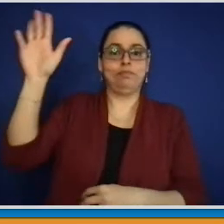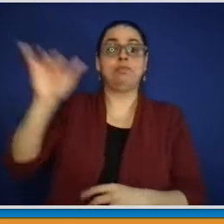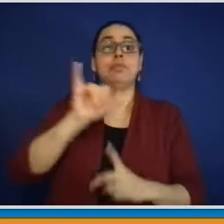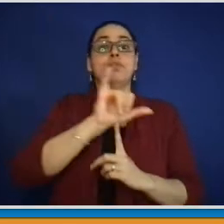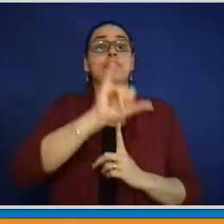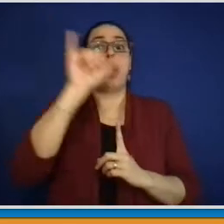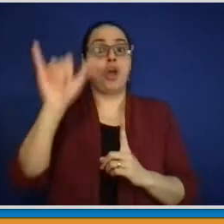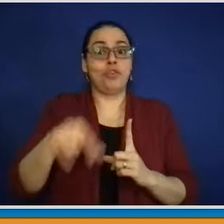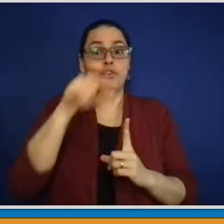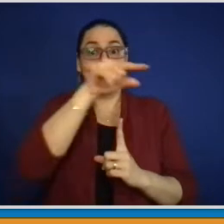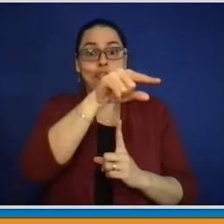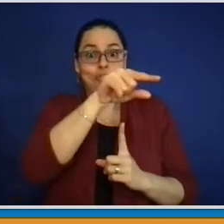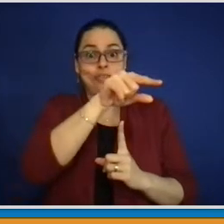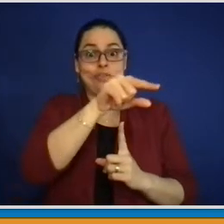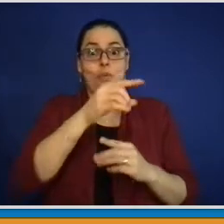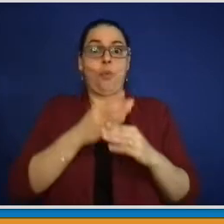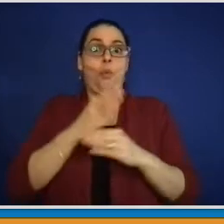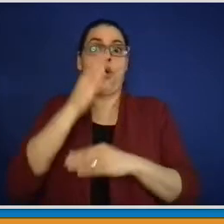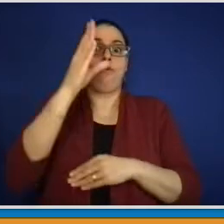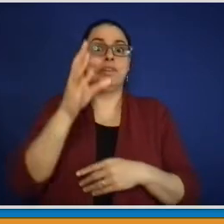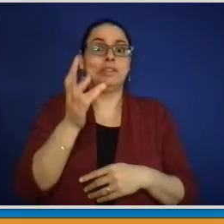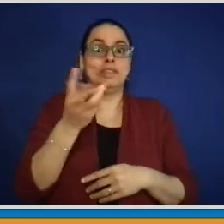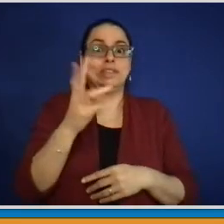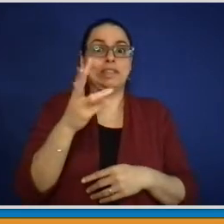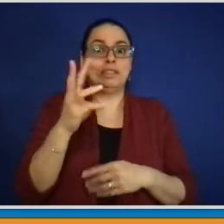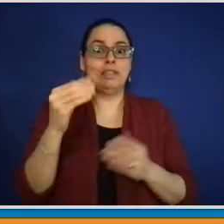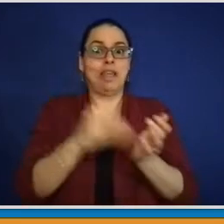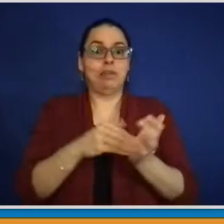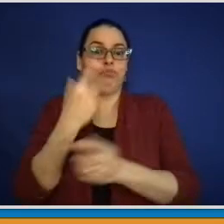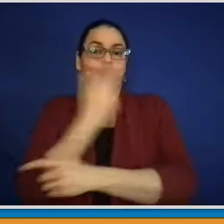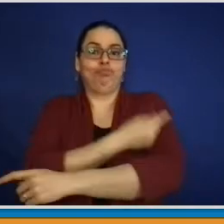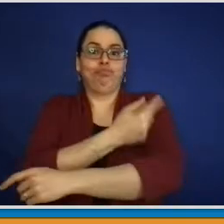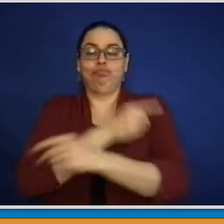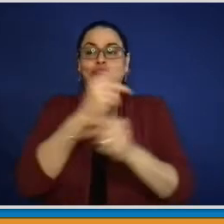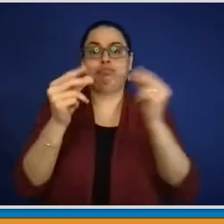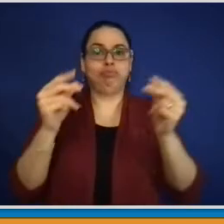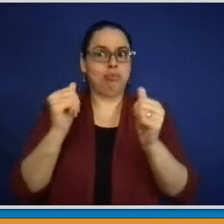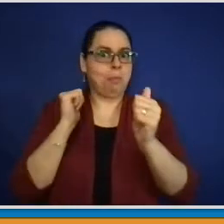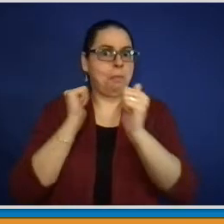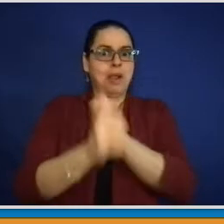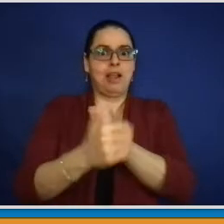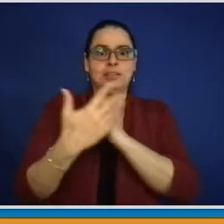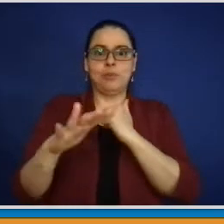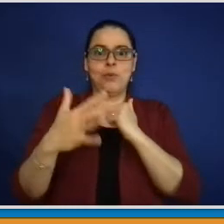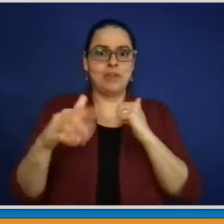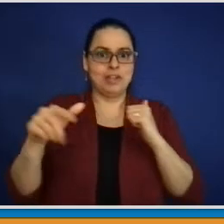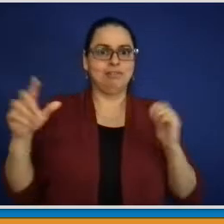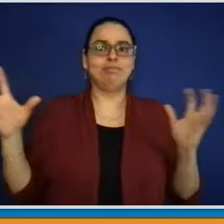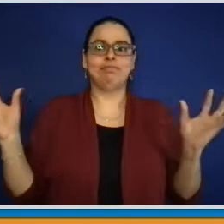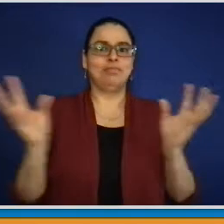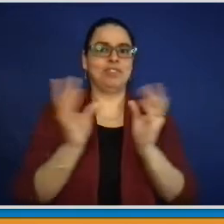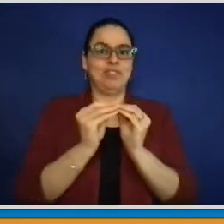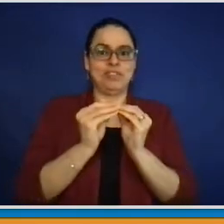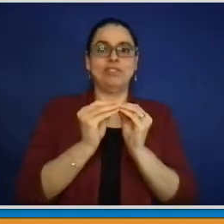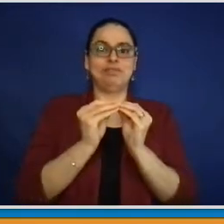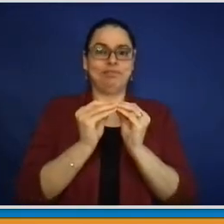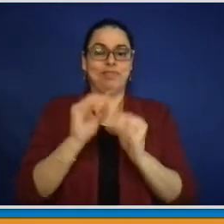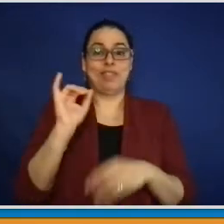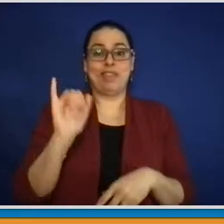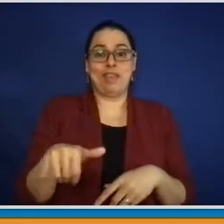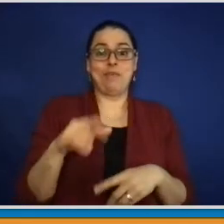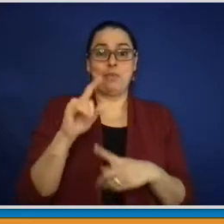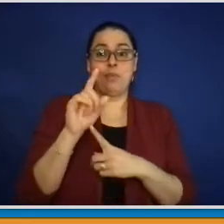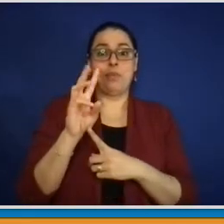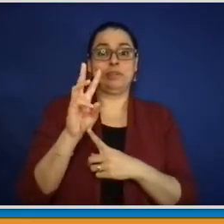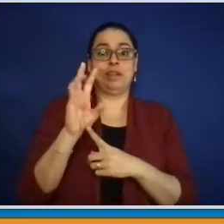than a month. And the two county clinics together have combined for 25,000 vaccinations. So the totality of those three, counting the Armory